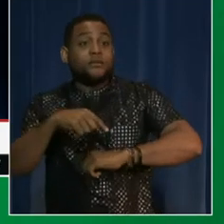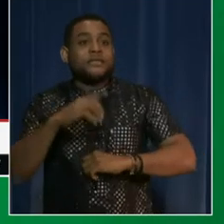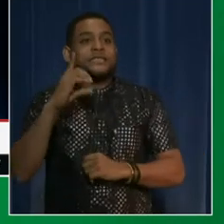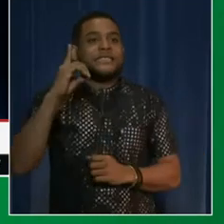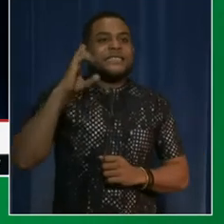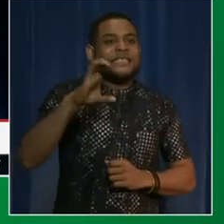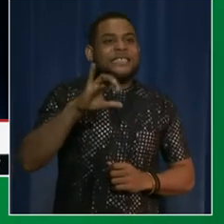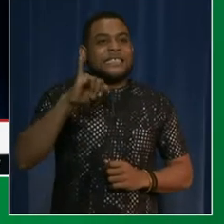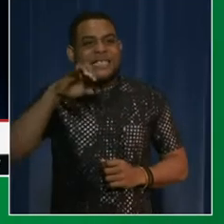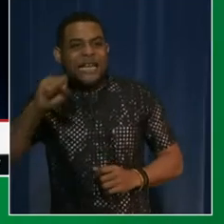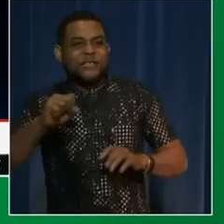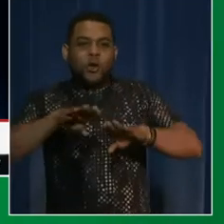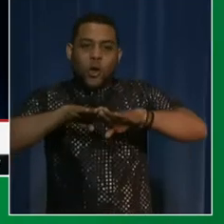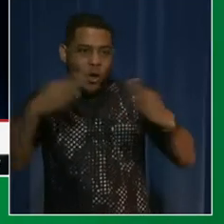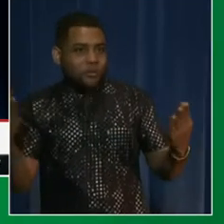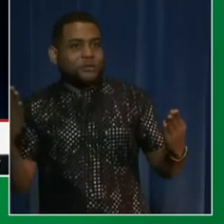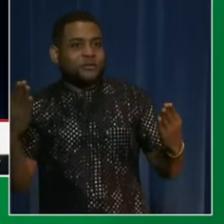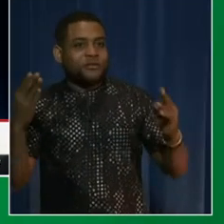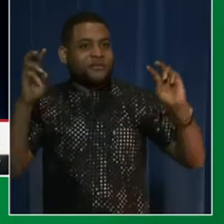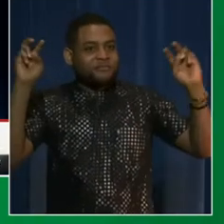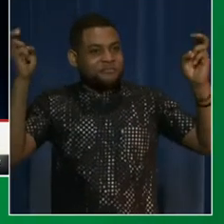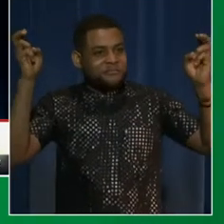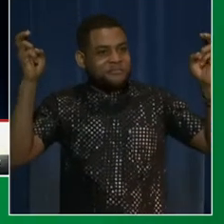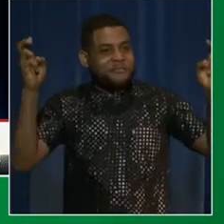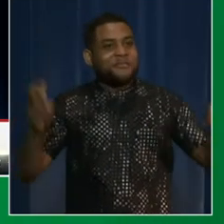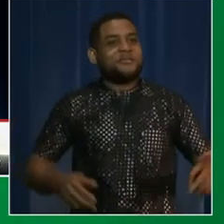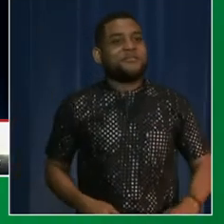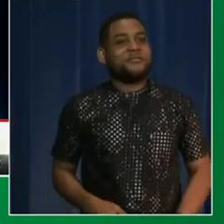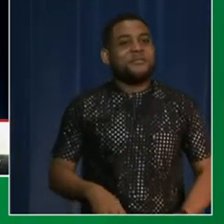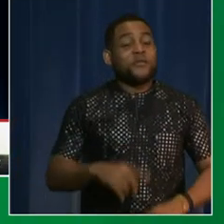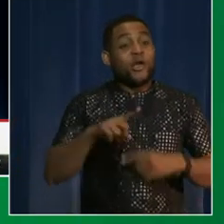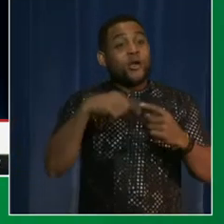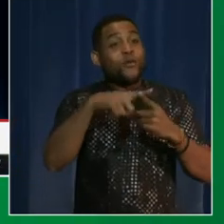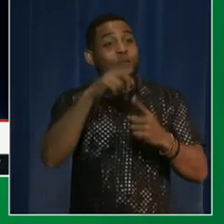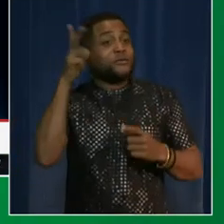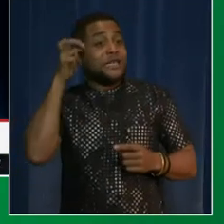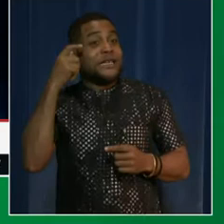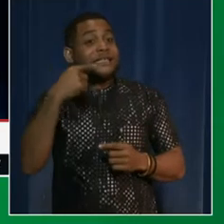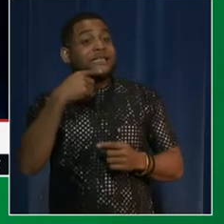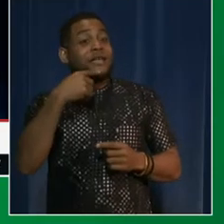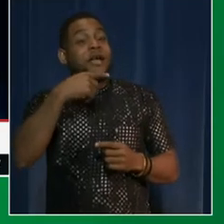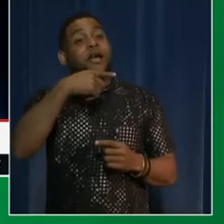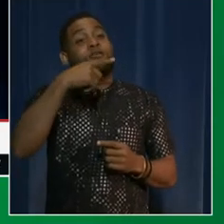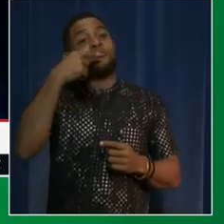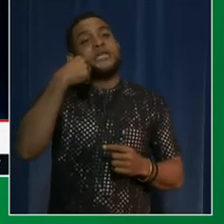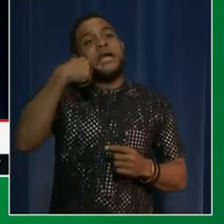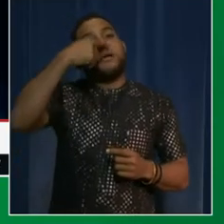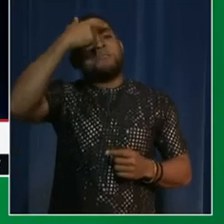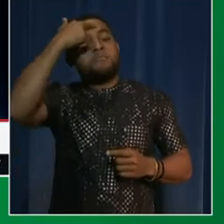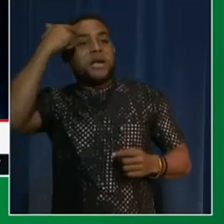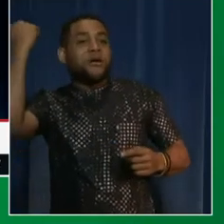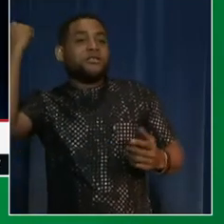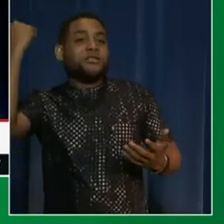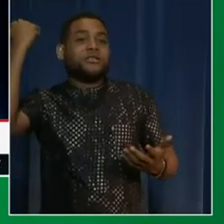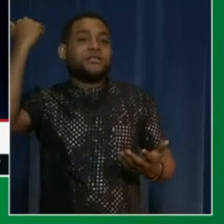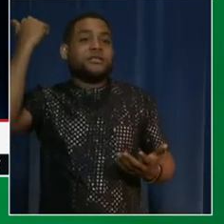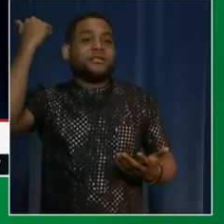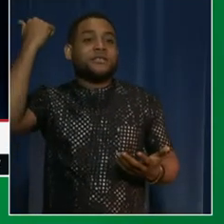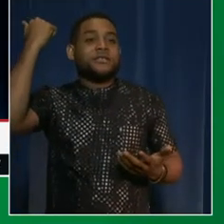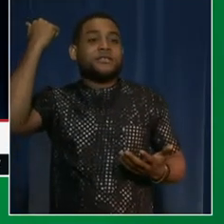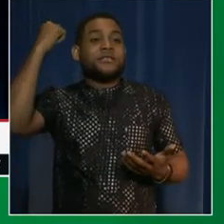right? So if you hear her say because, the next thing she's going to probably say is DC is open. Feel free to say that along